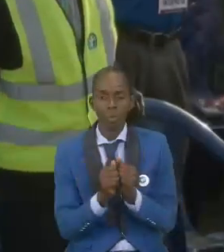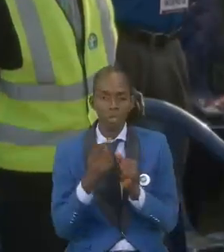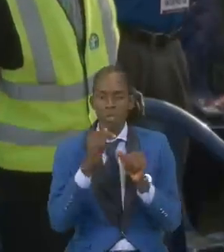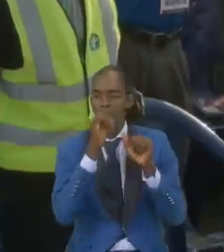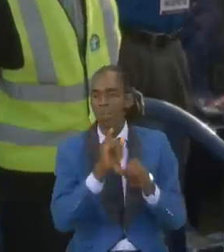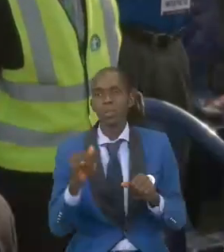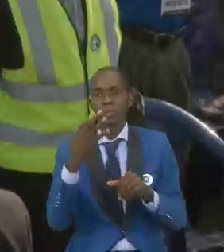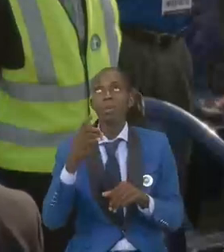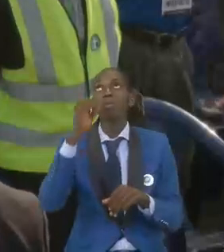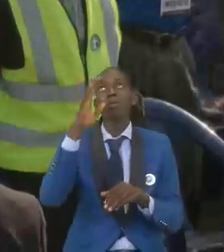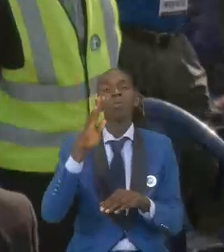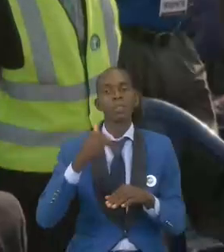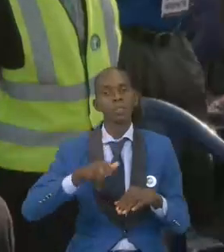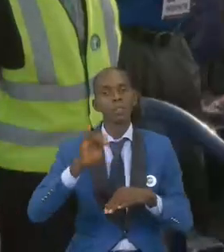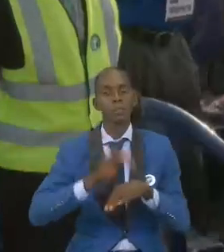your life.